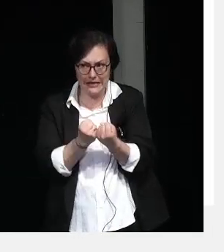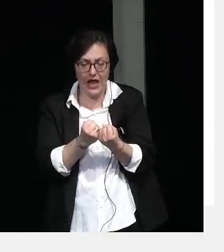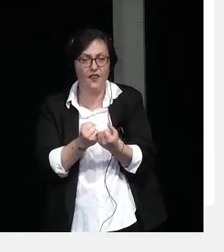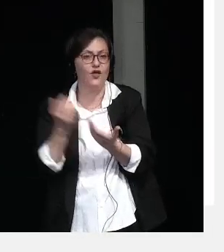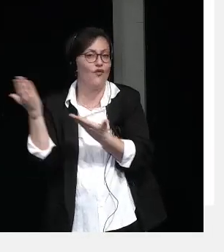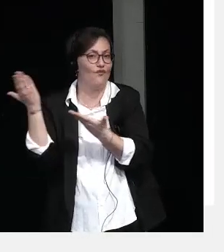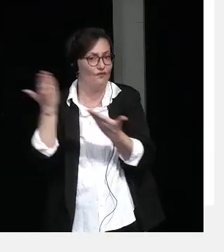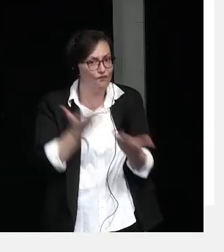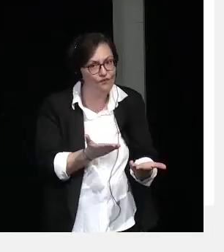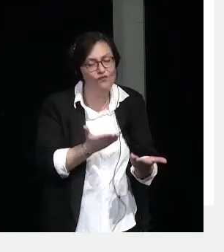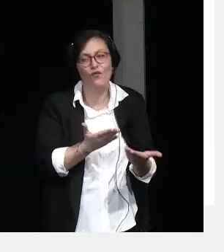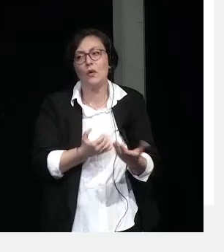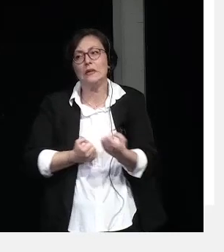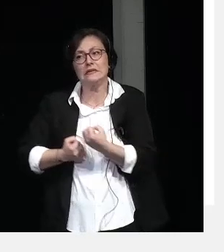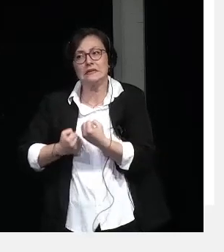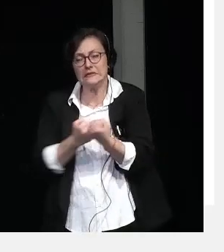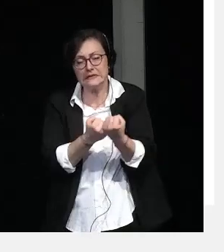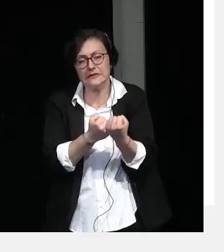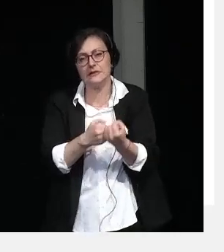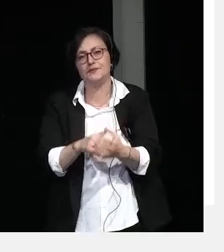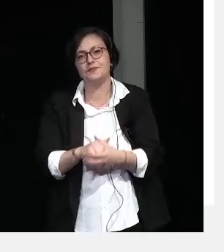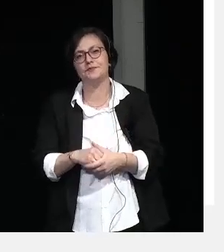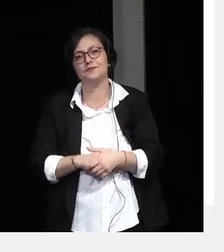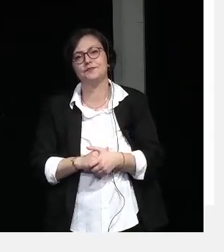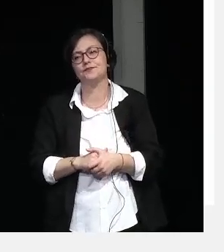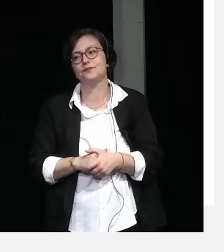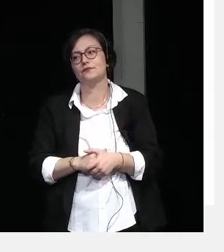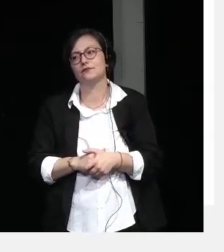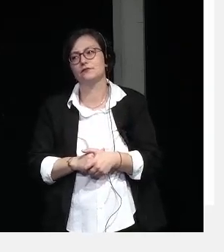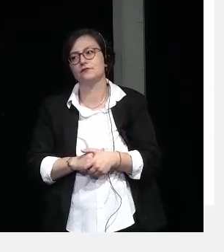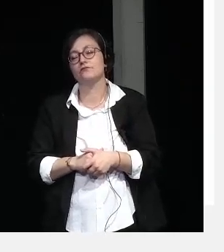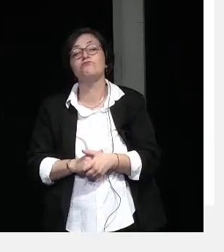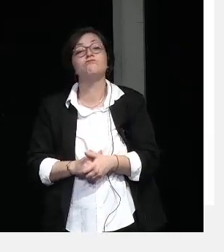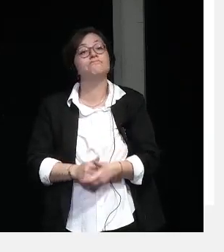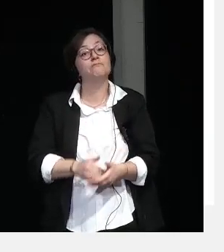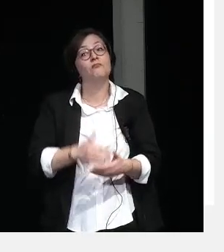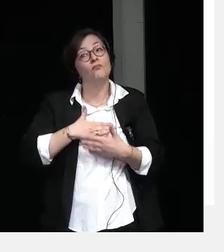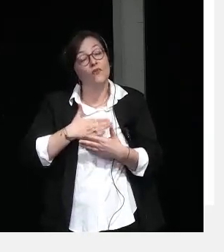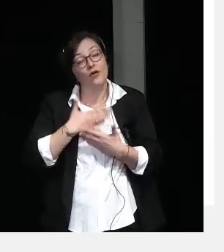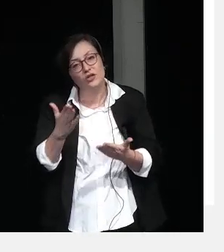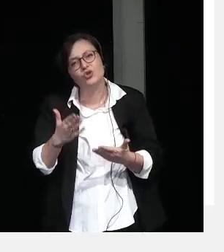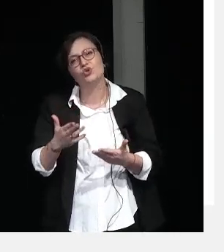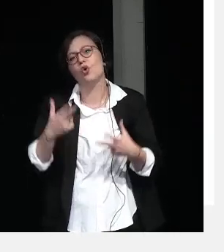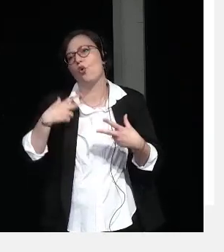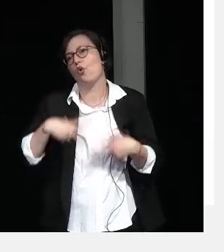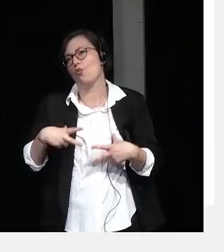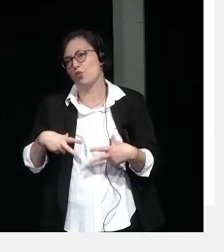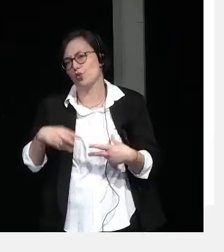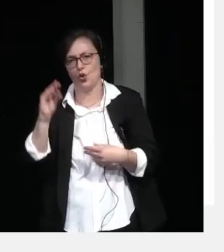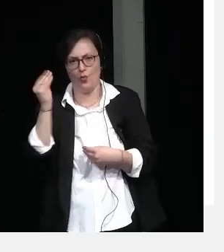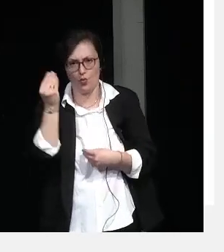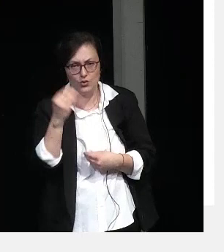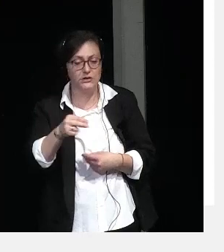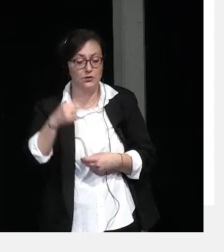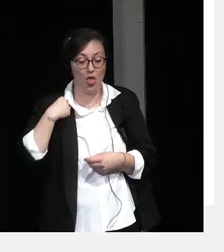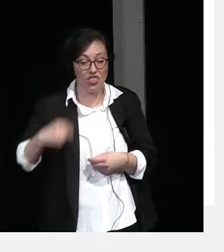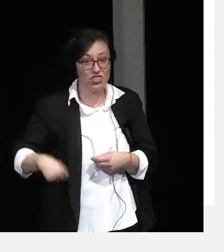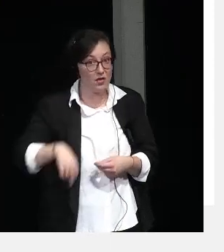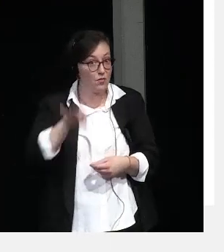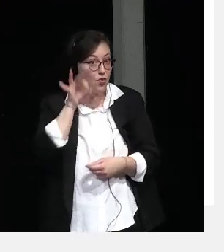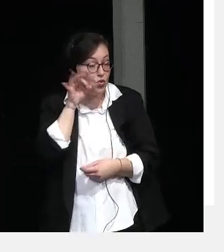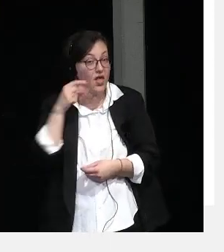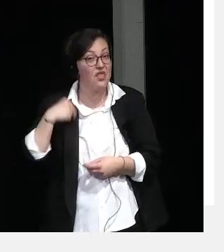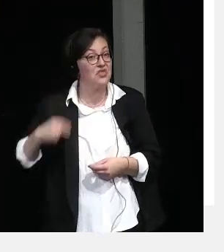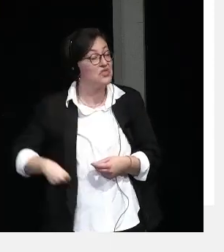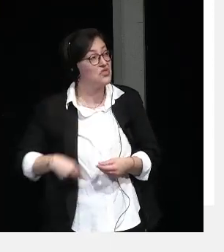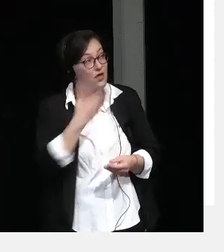it. Our auspices, the Hellenic Ministry of Culture, the Municipality of Thessaloniki and of Athens, and ICOM Greece. Our